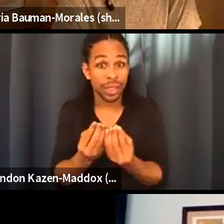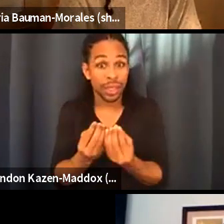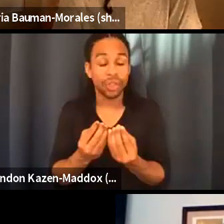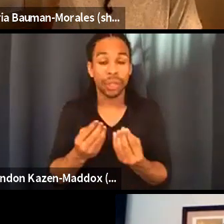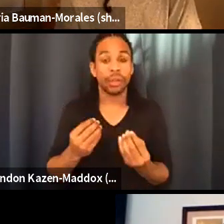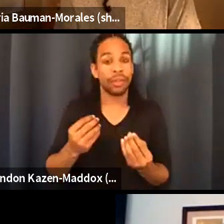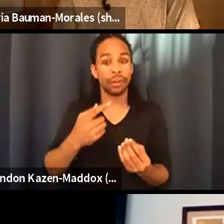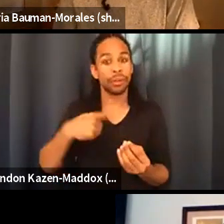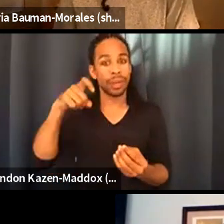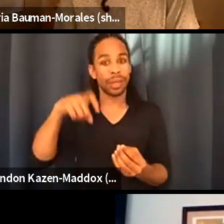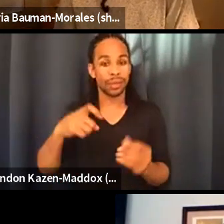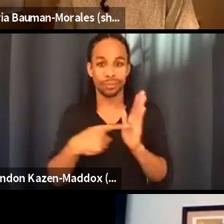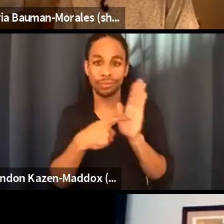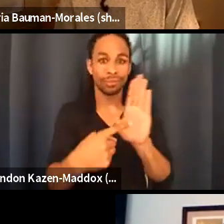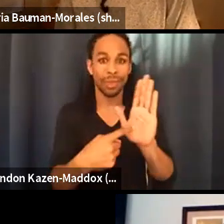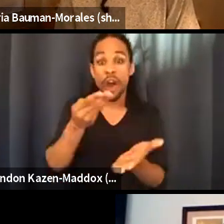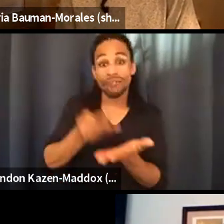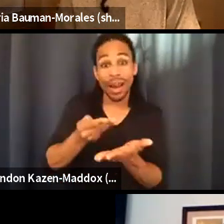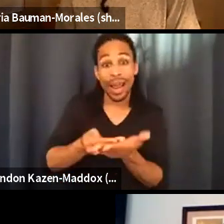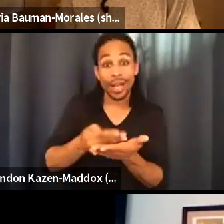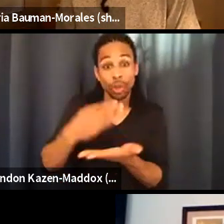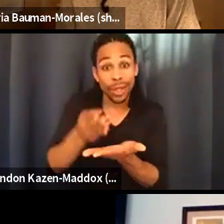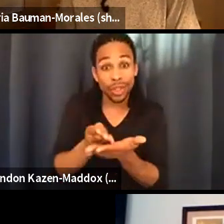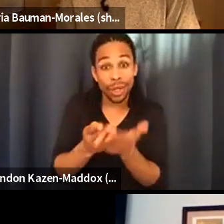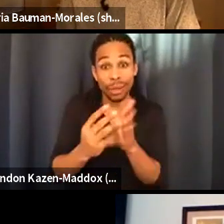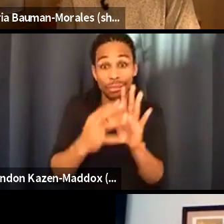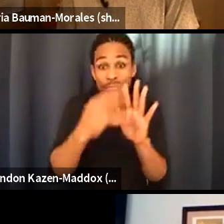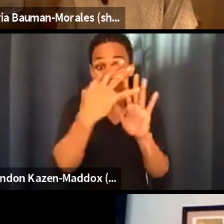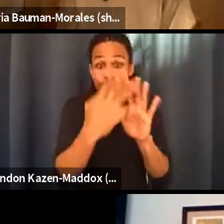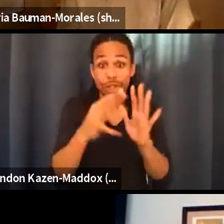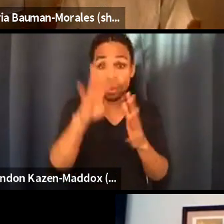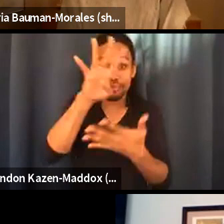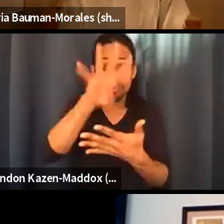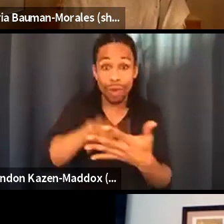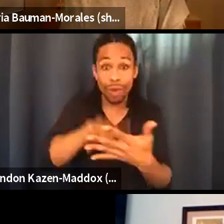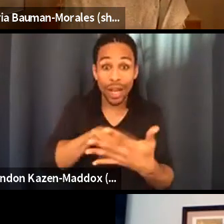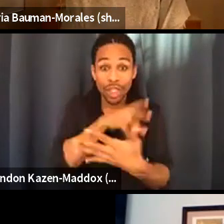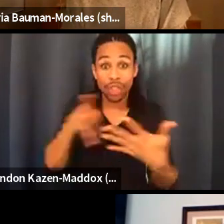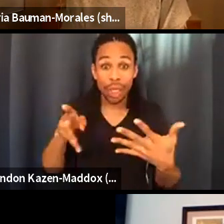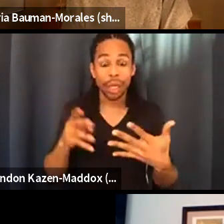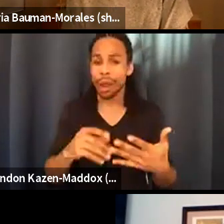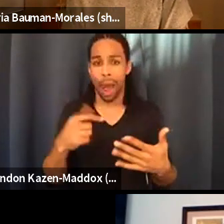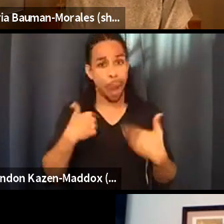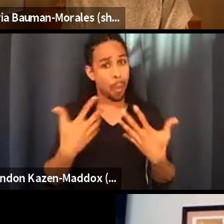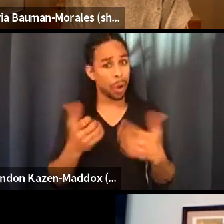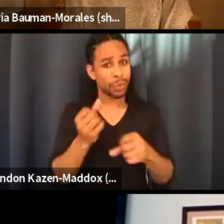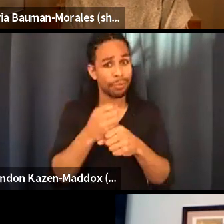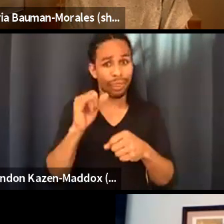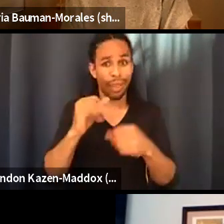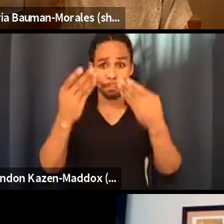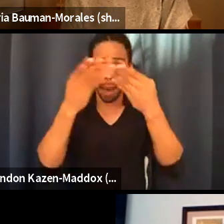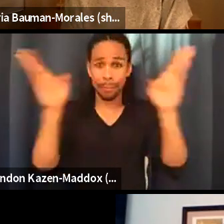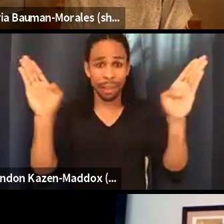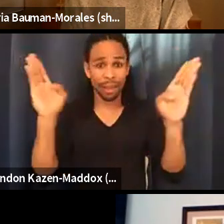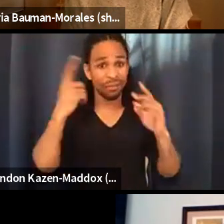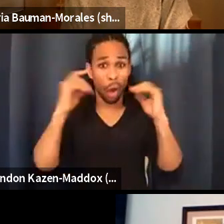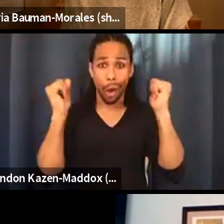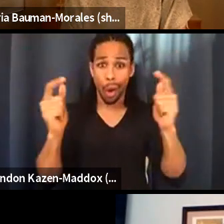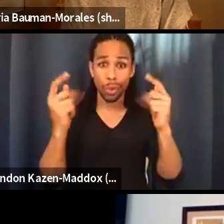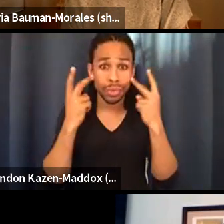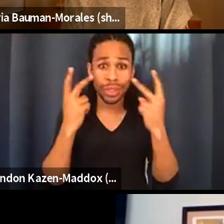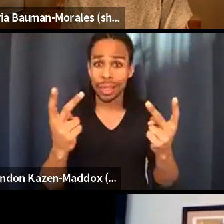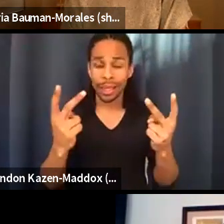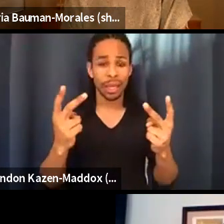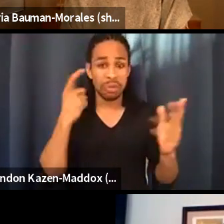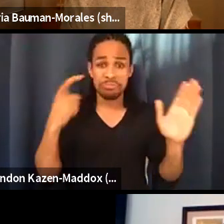point. I also think, you know, that a lot of folks don't kind of know